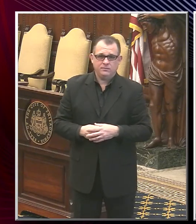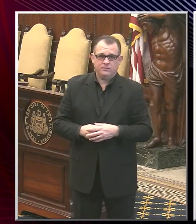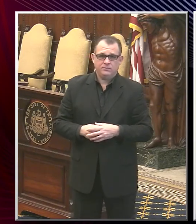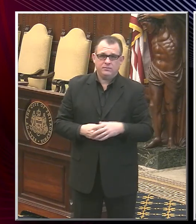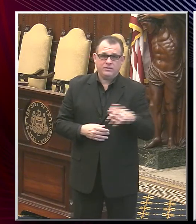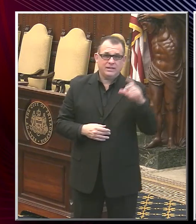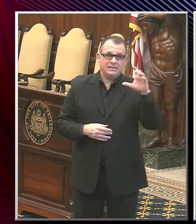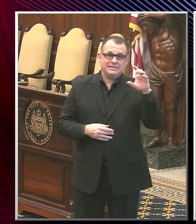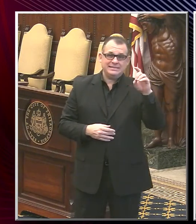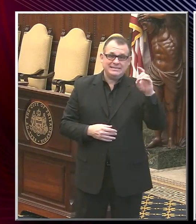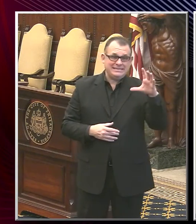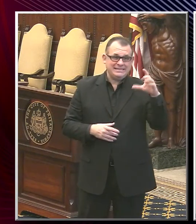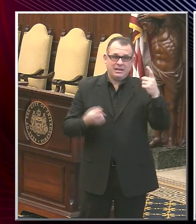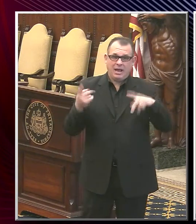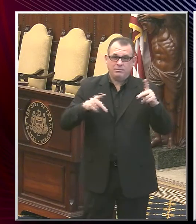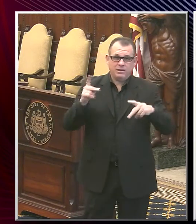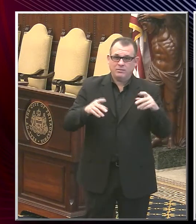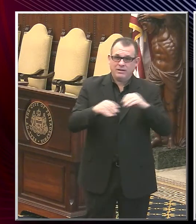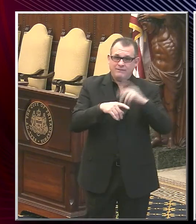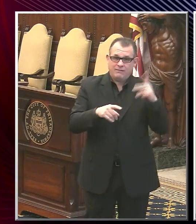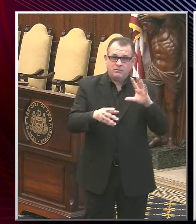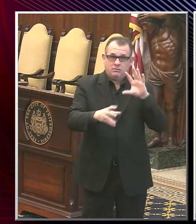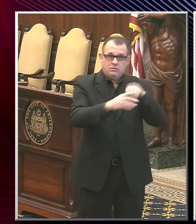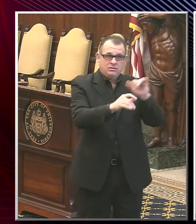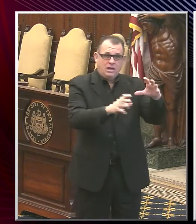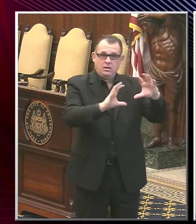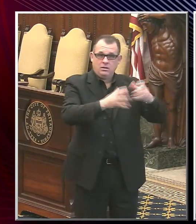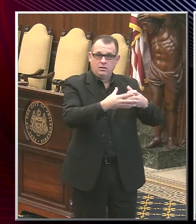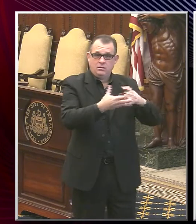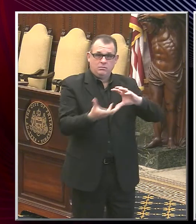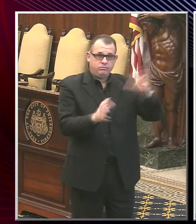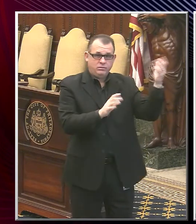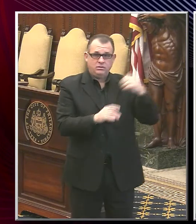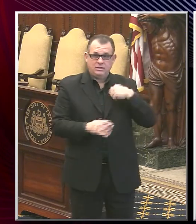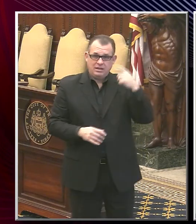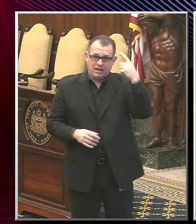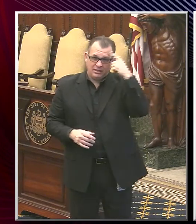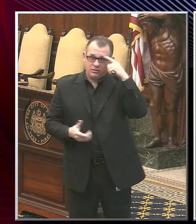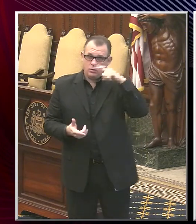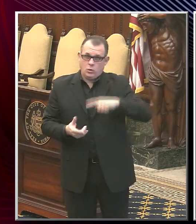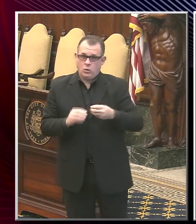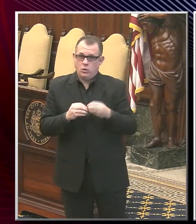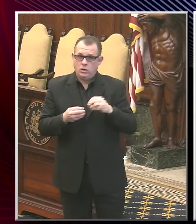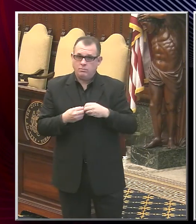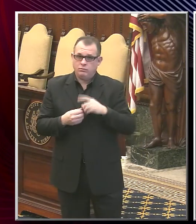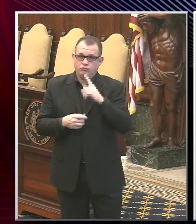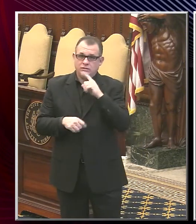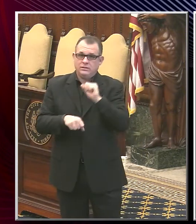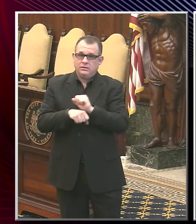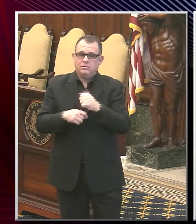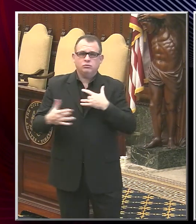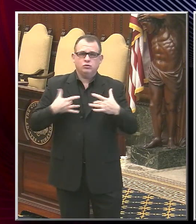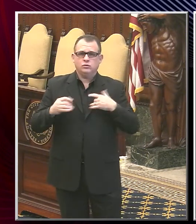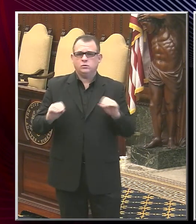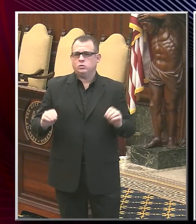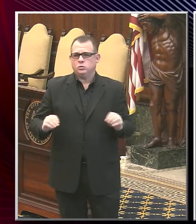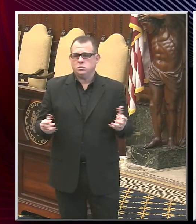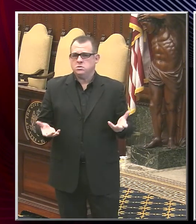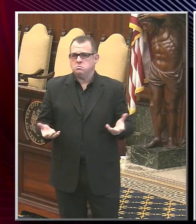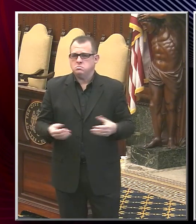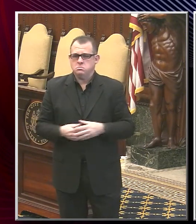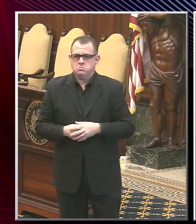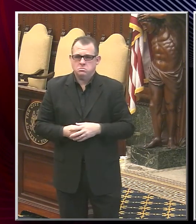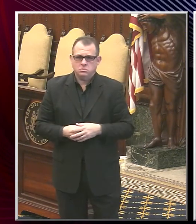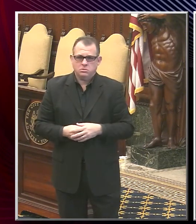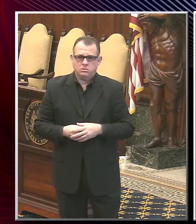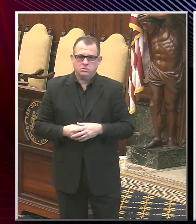That event was in Washington, D.C. I don't know how many people from Philadelphia were participating in it. I imagine it's small, so I'm not particularly concerned about that.